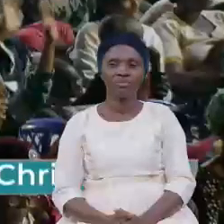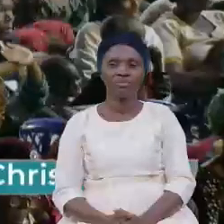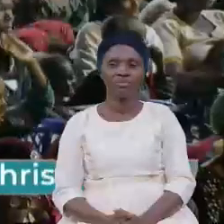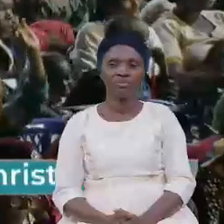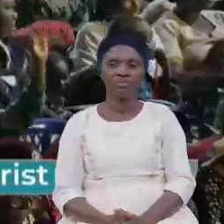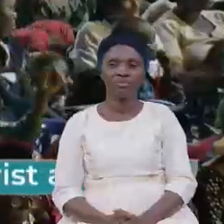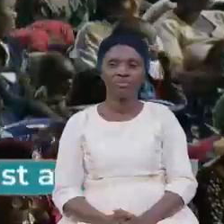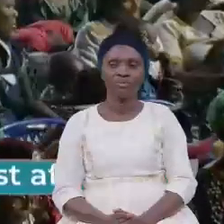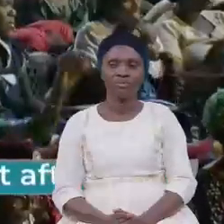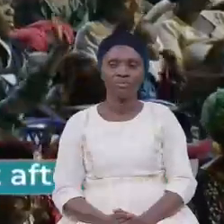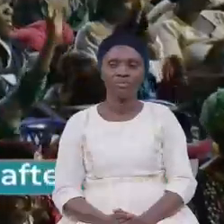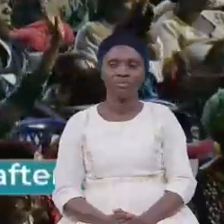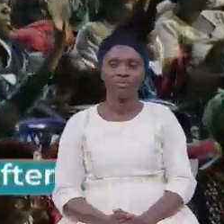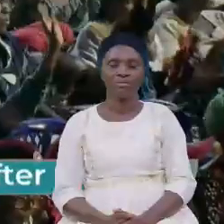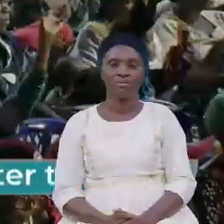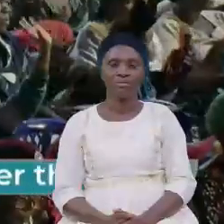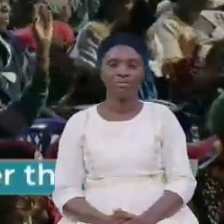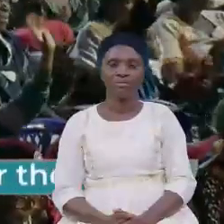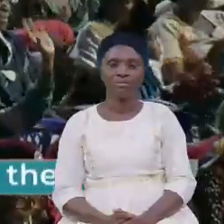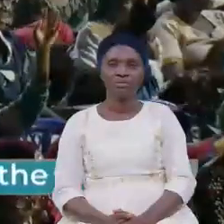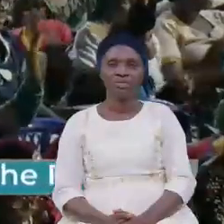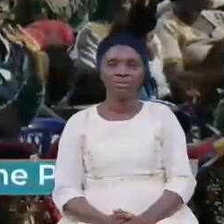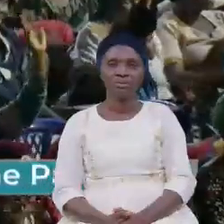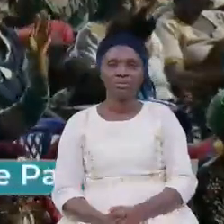Write their names very clearly.